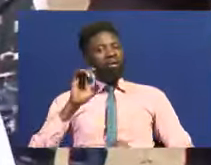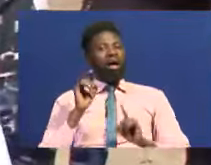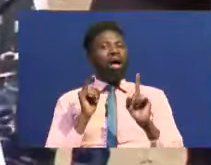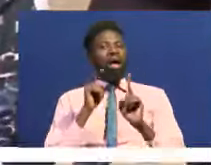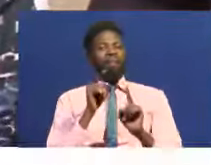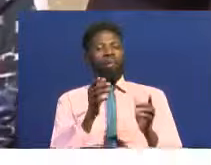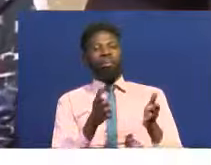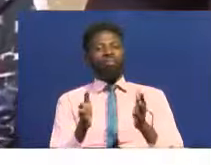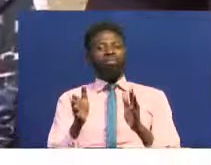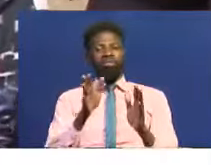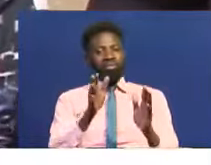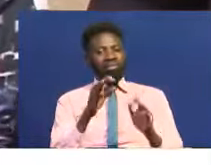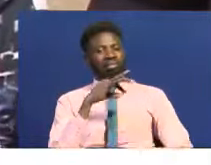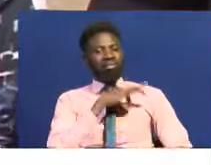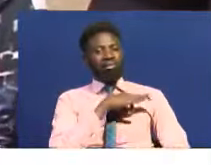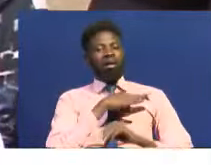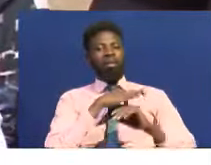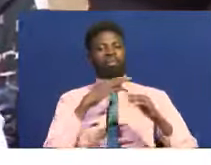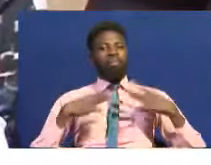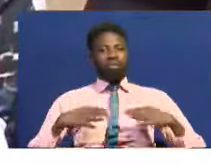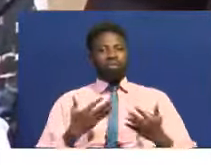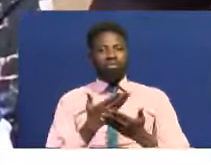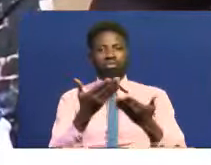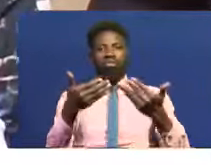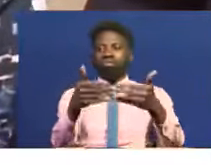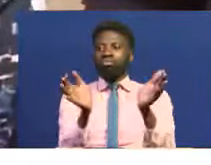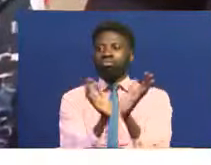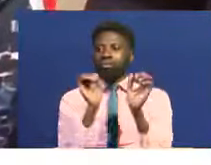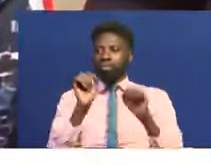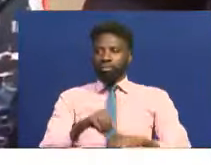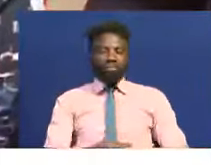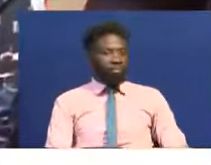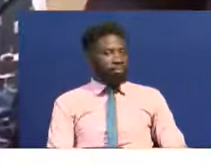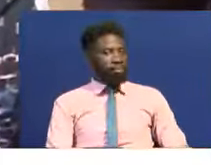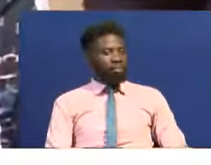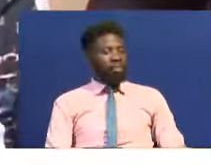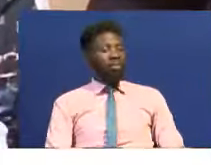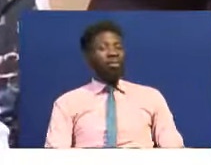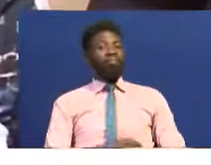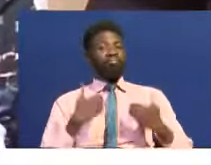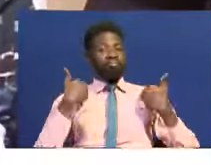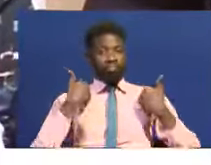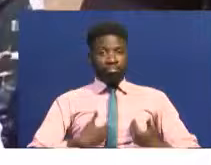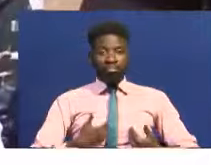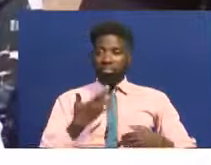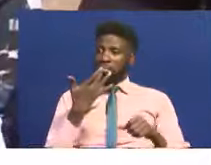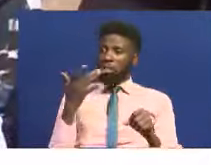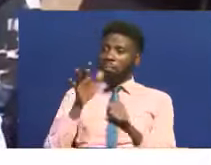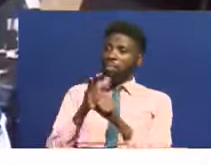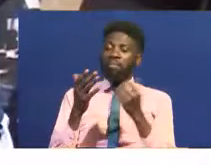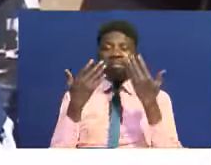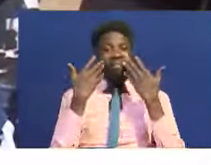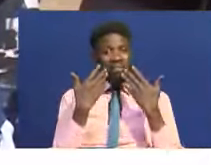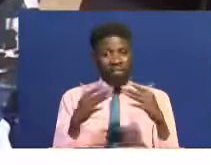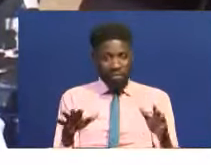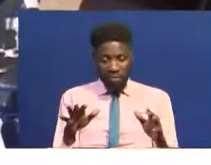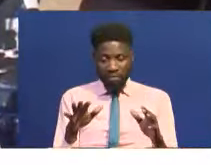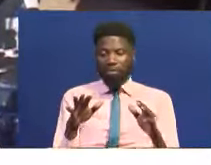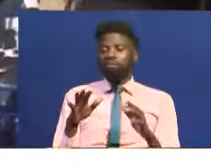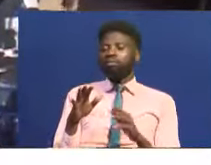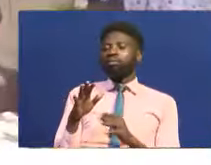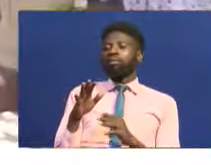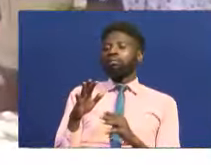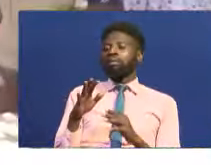assured Samburu County and other counties that are affected by human wildlife